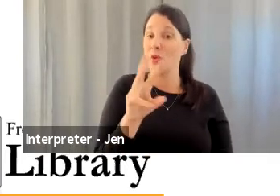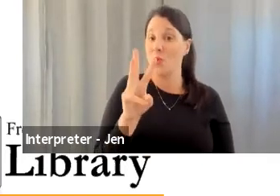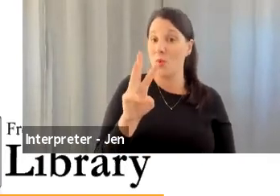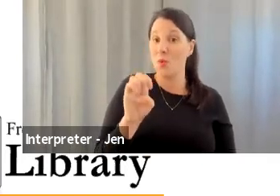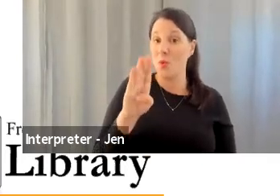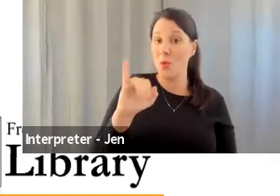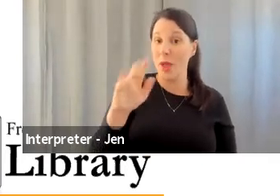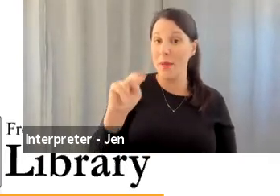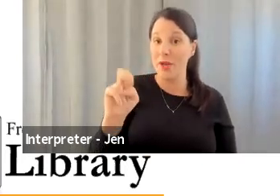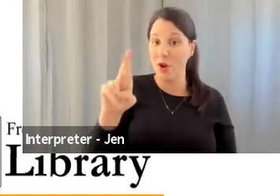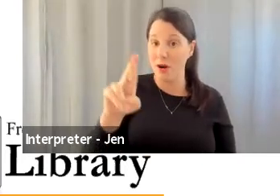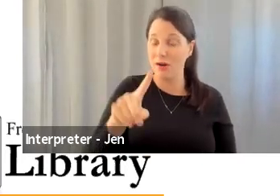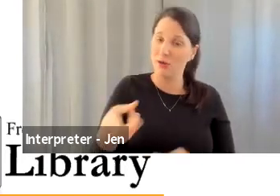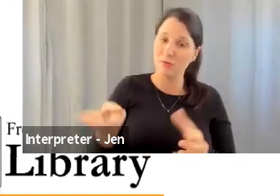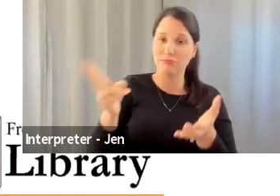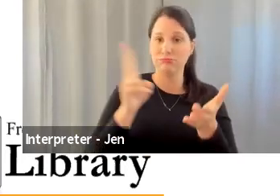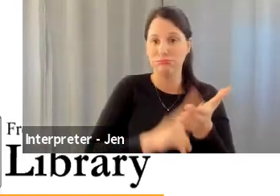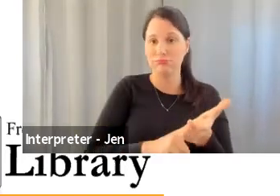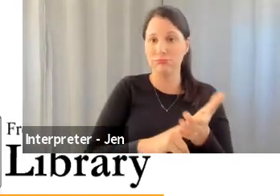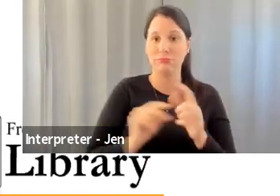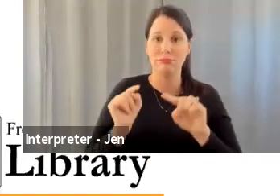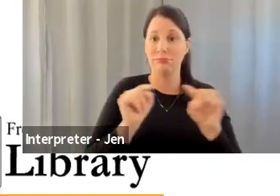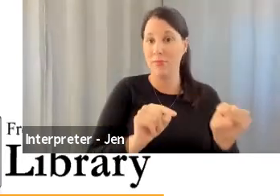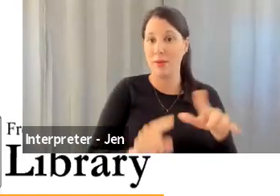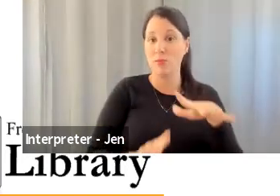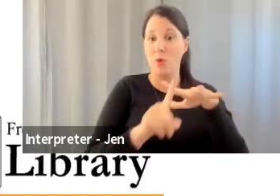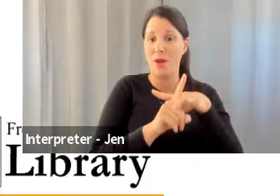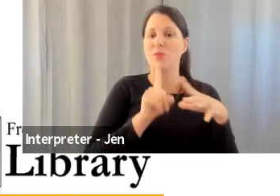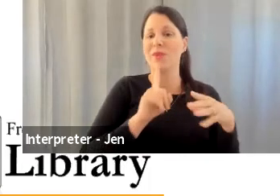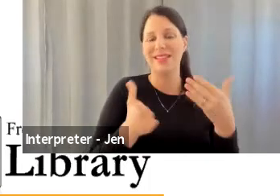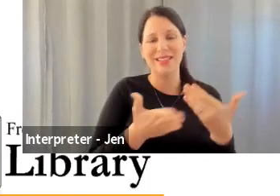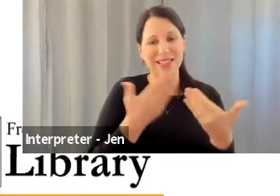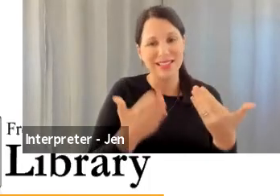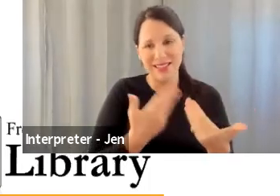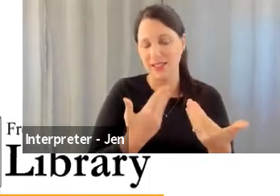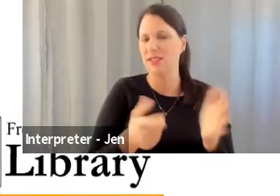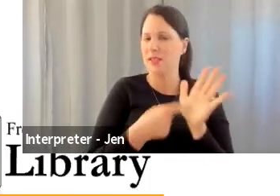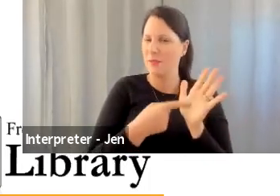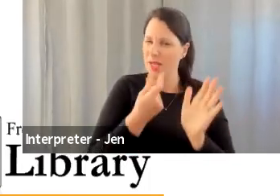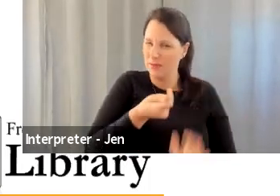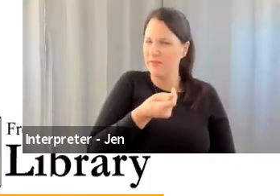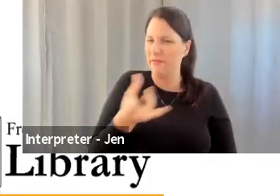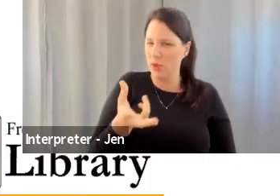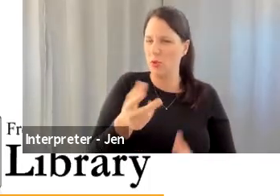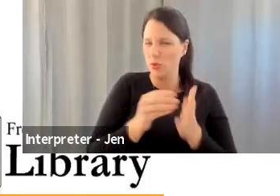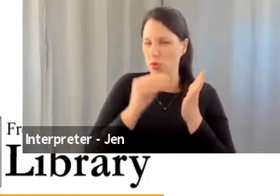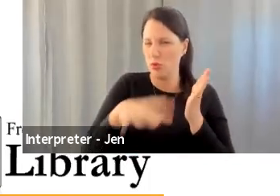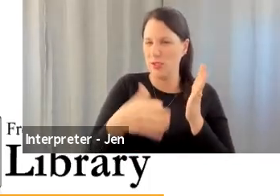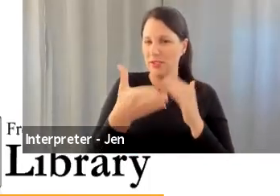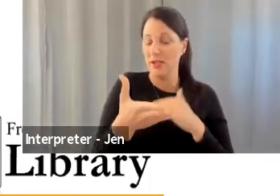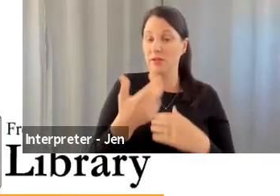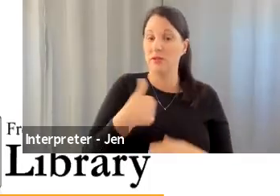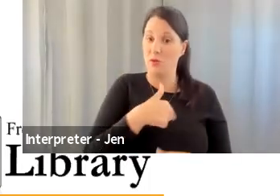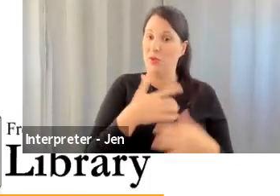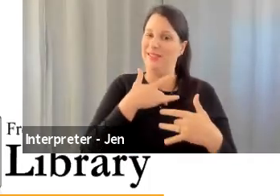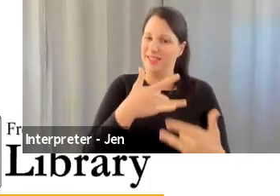them. They're really easy. Sometimes there's very few students in them, so we kind of get into a little research consultation with students while